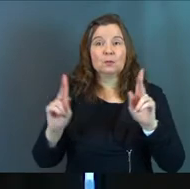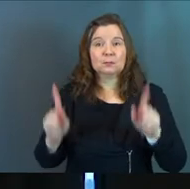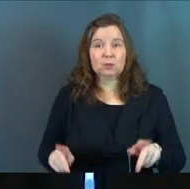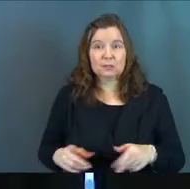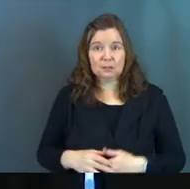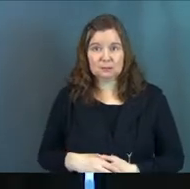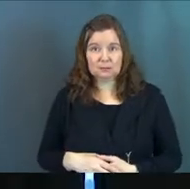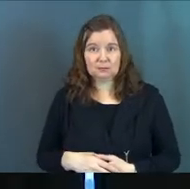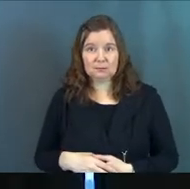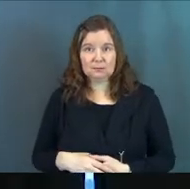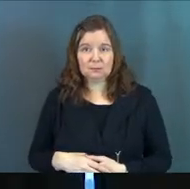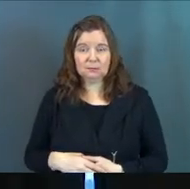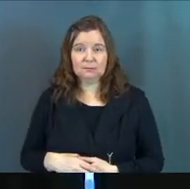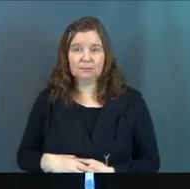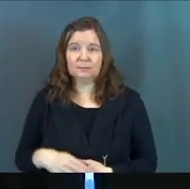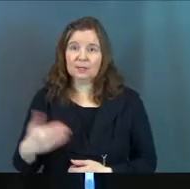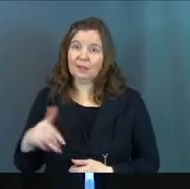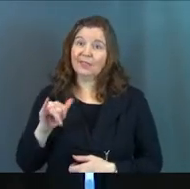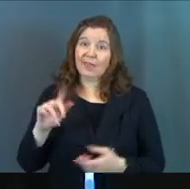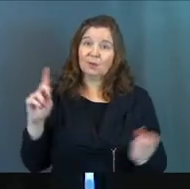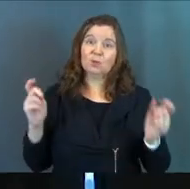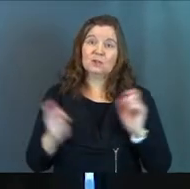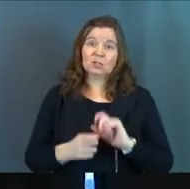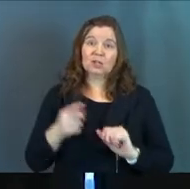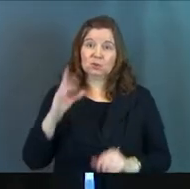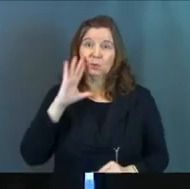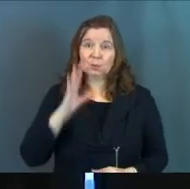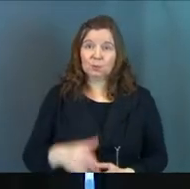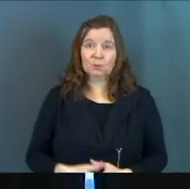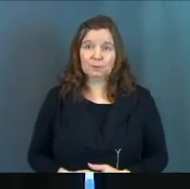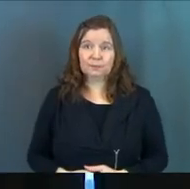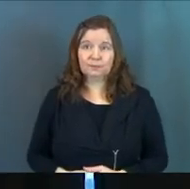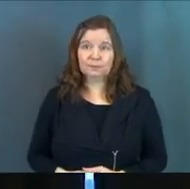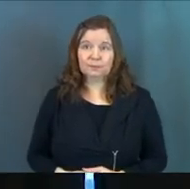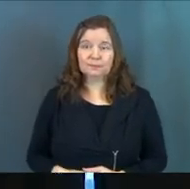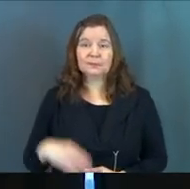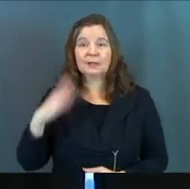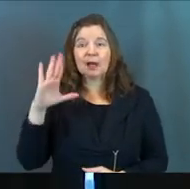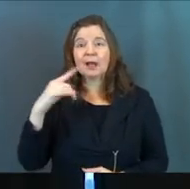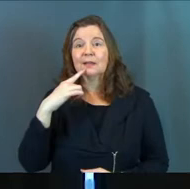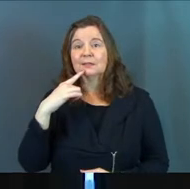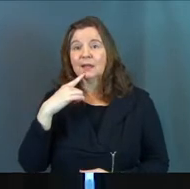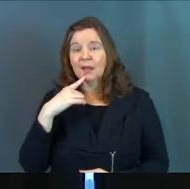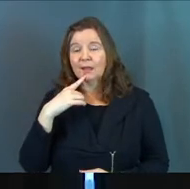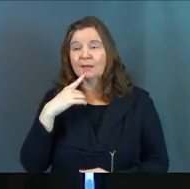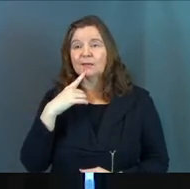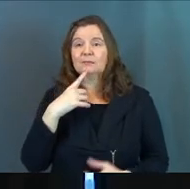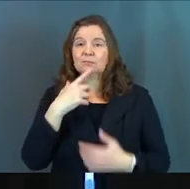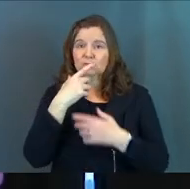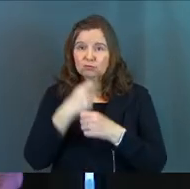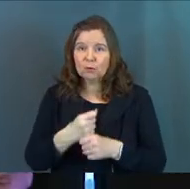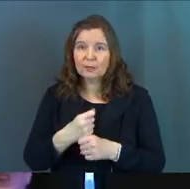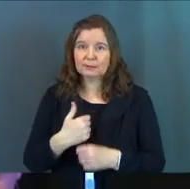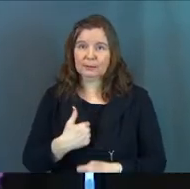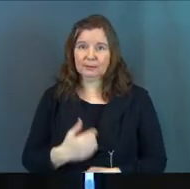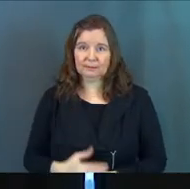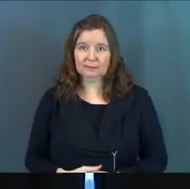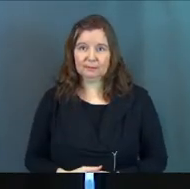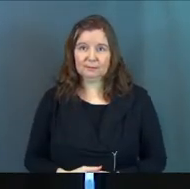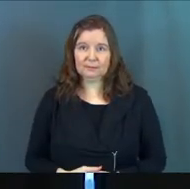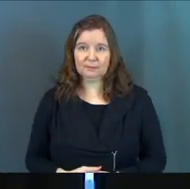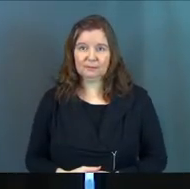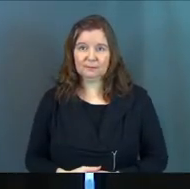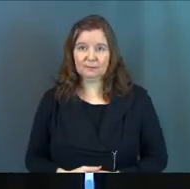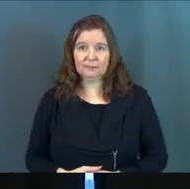person. Because, man, that'll change you. God's saying, trust me.